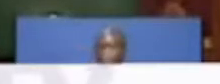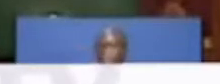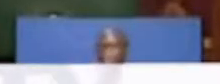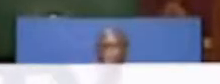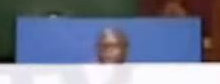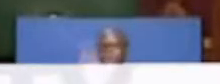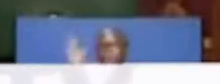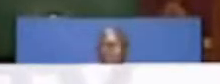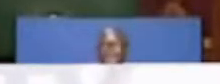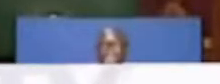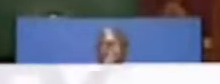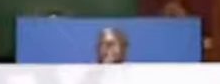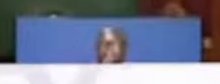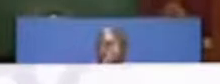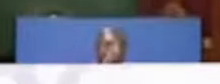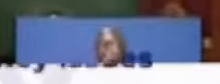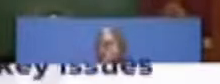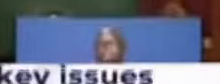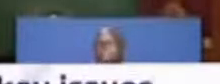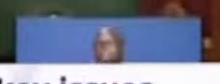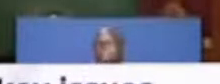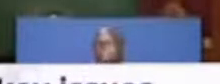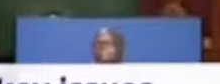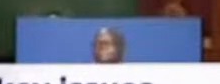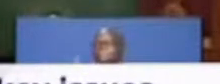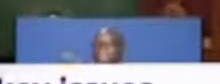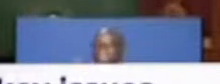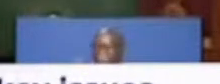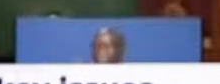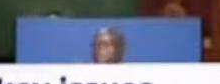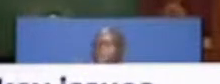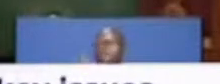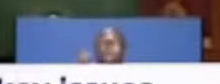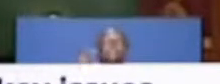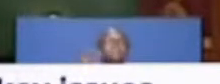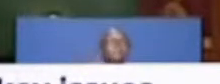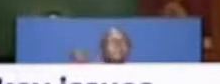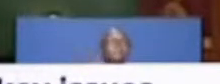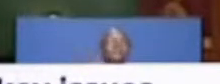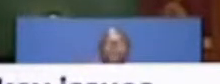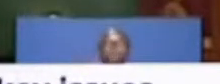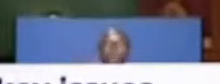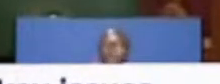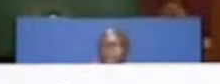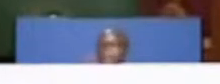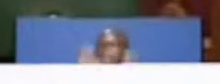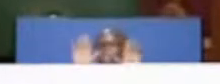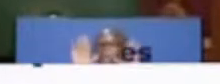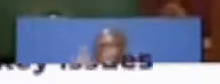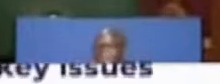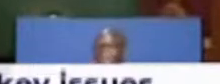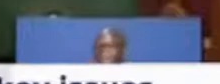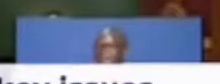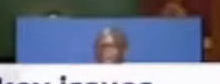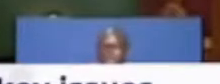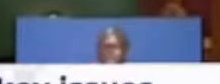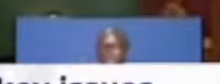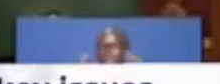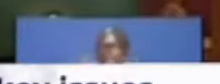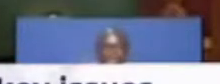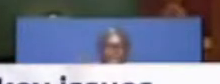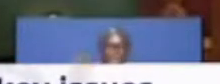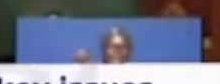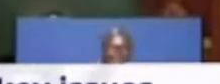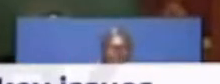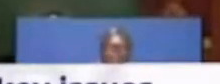further example of acceleration and the multiplication of our fundamentals as a strategic intent of